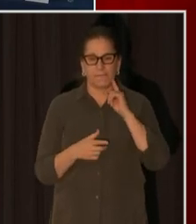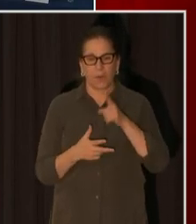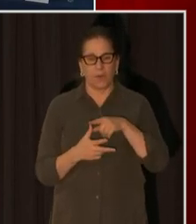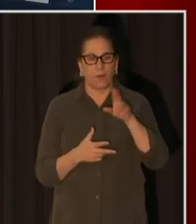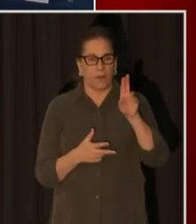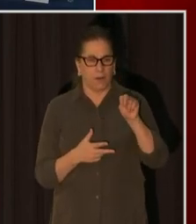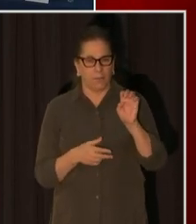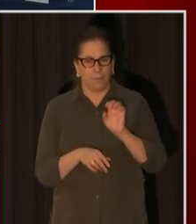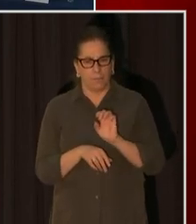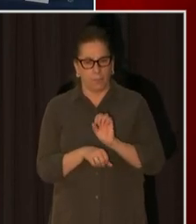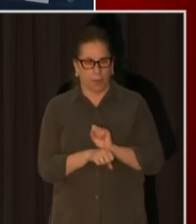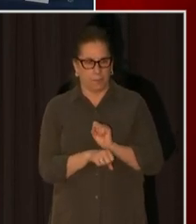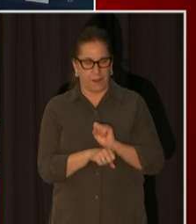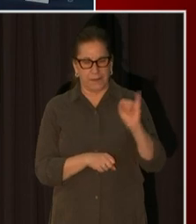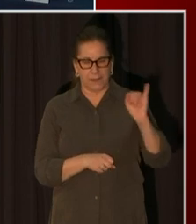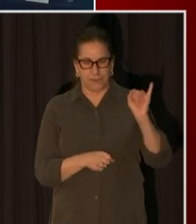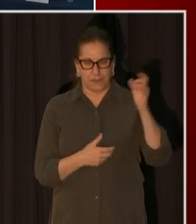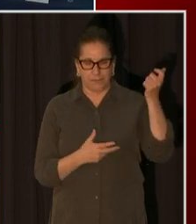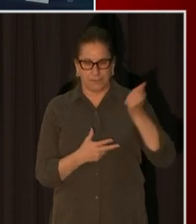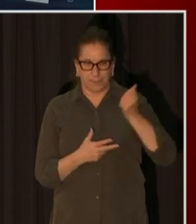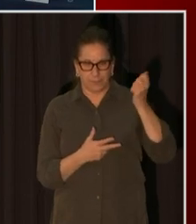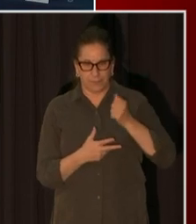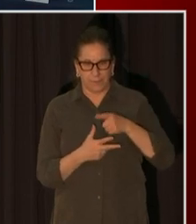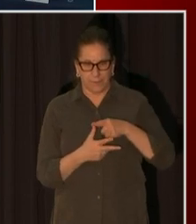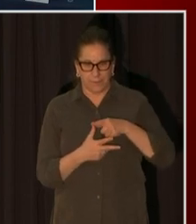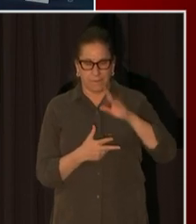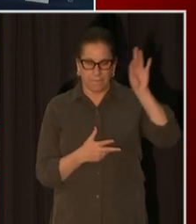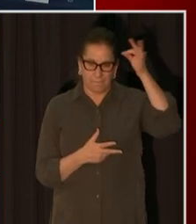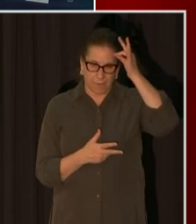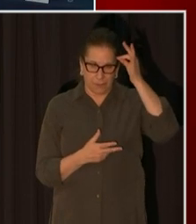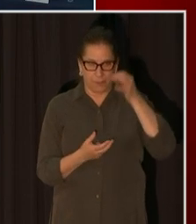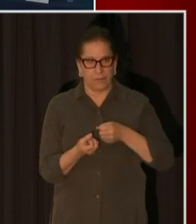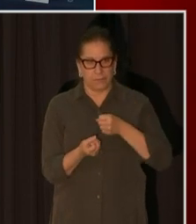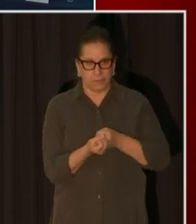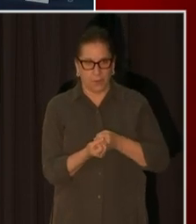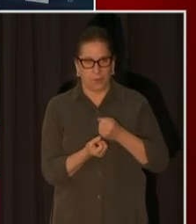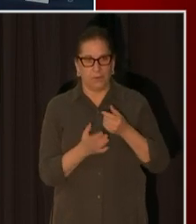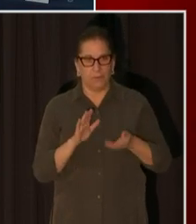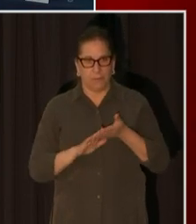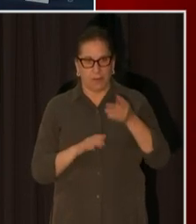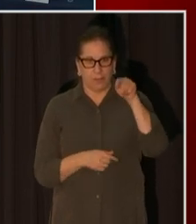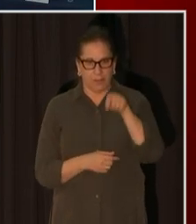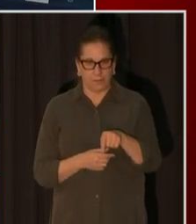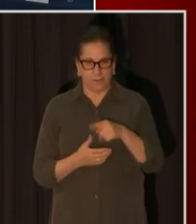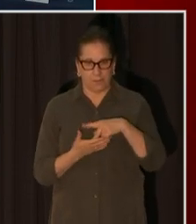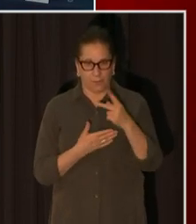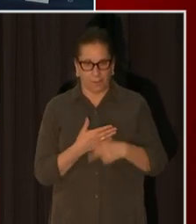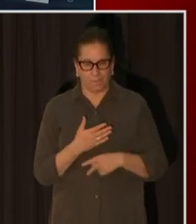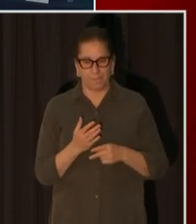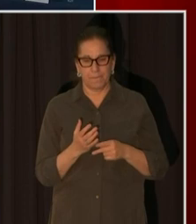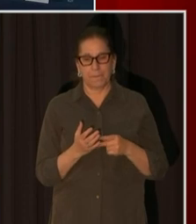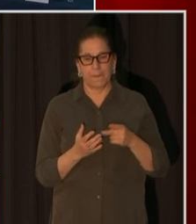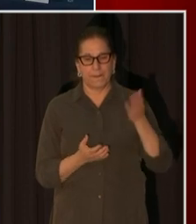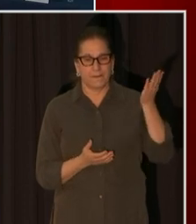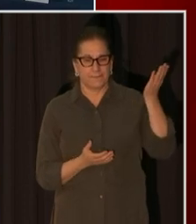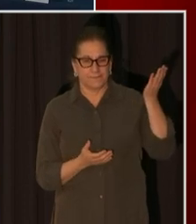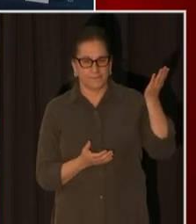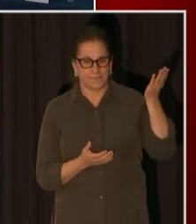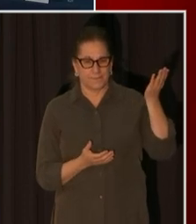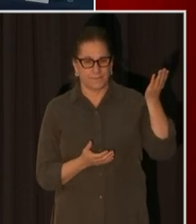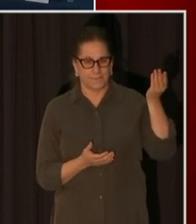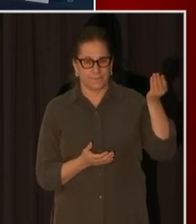a DCPL, the DC Public Library, who has a plethora of resources and modules. You